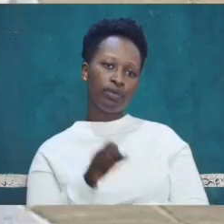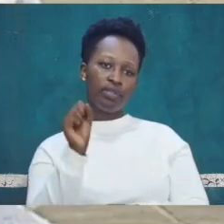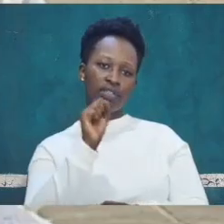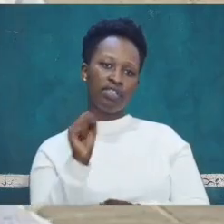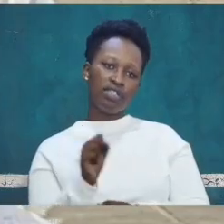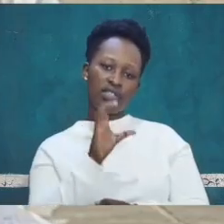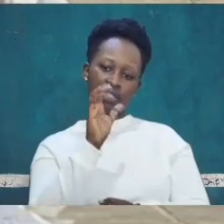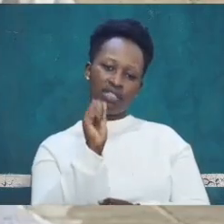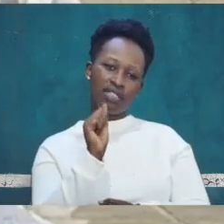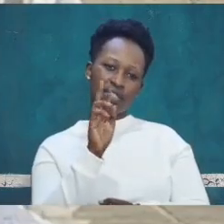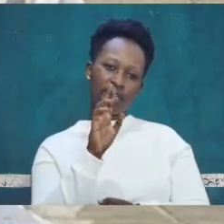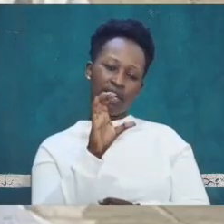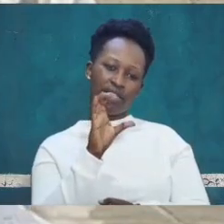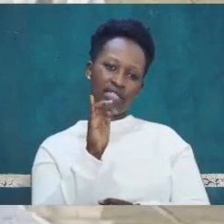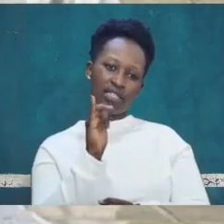scarcity,